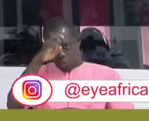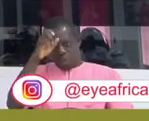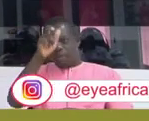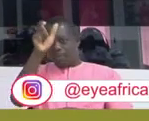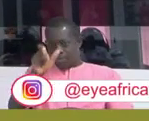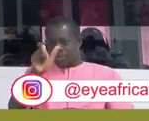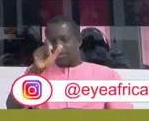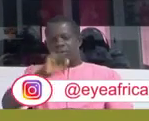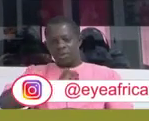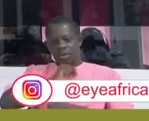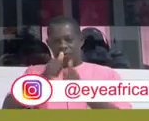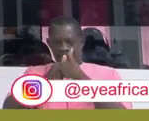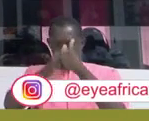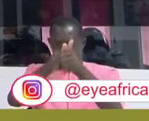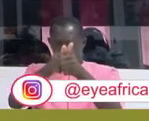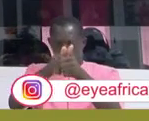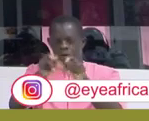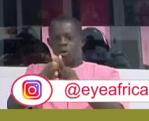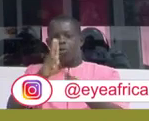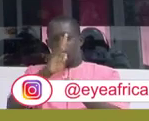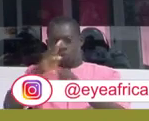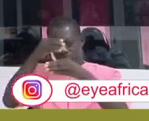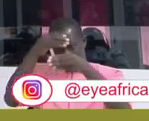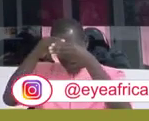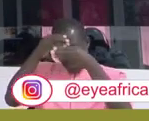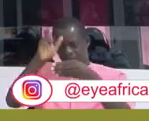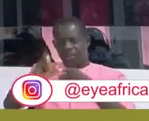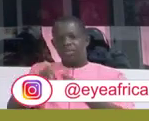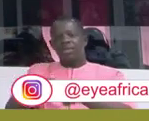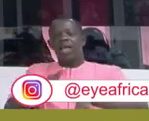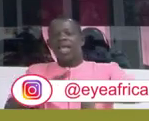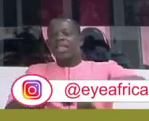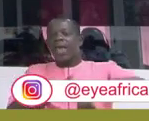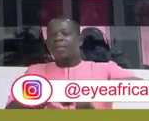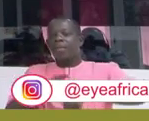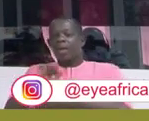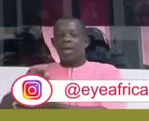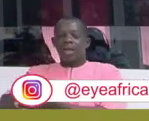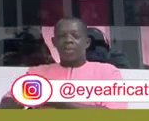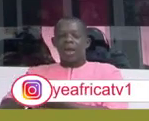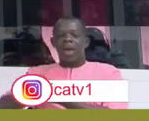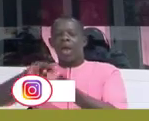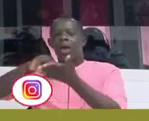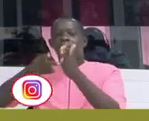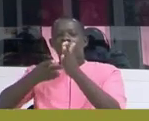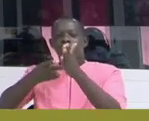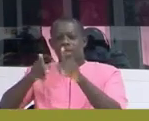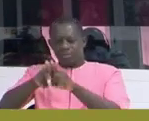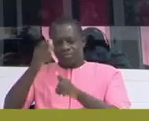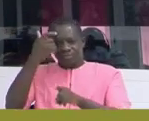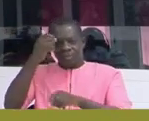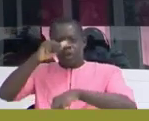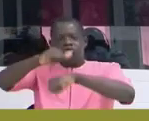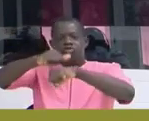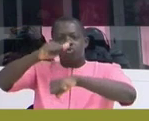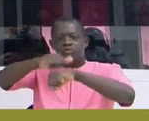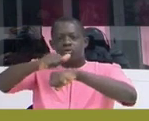We had laborers with whom I was with in in the bush. I was a timeke